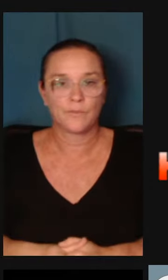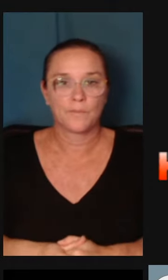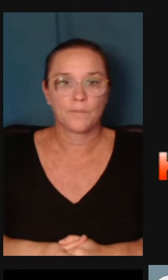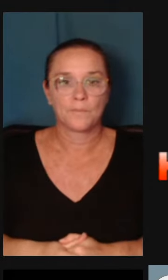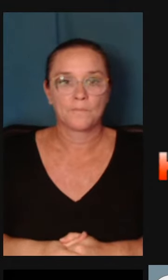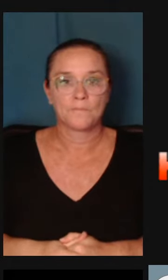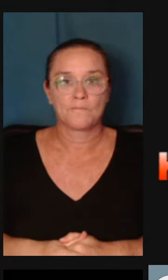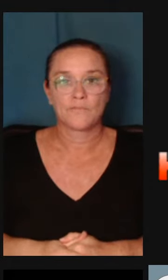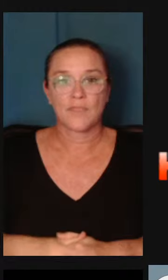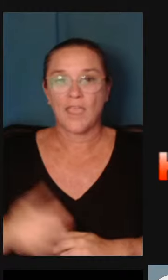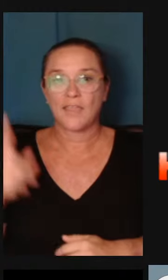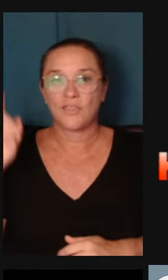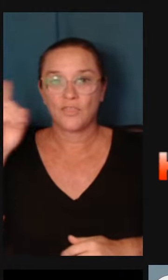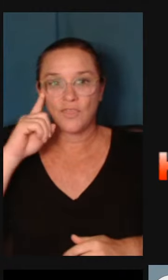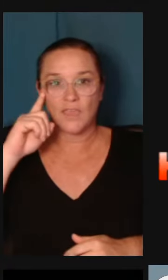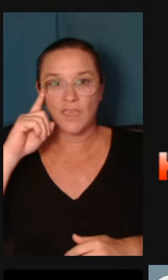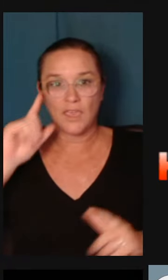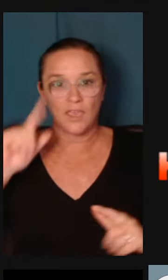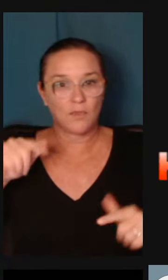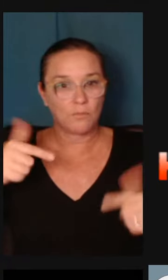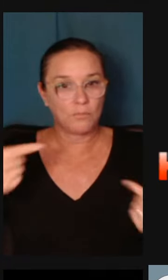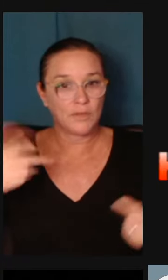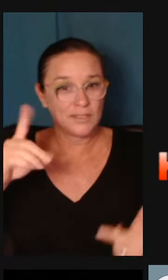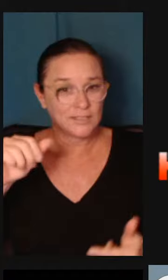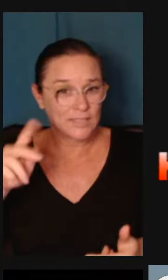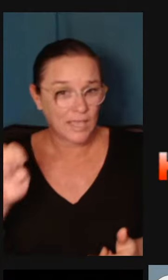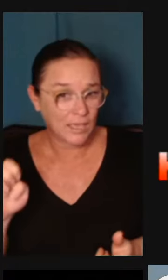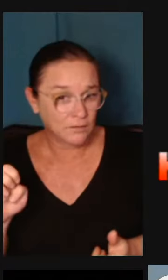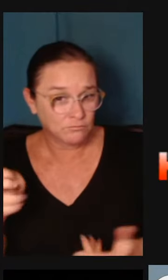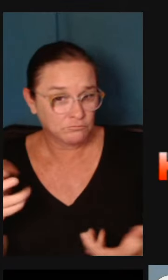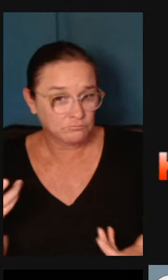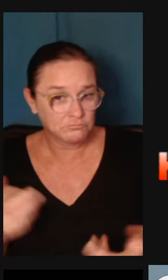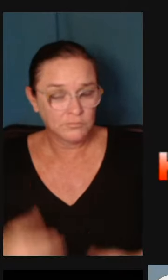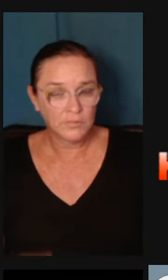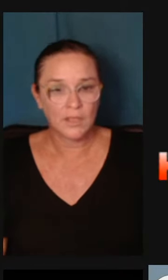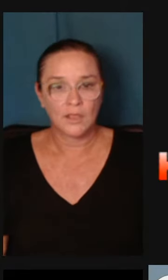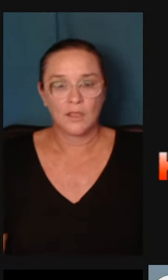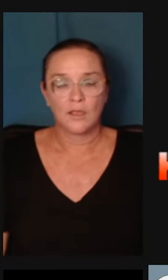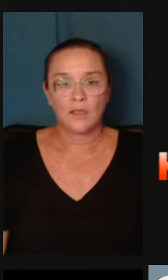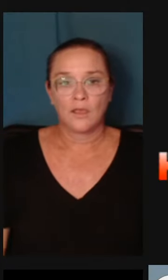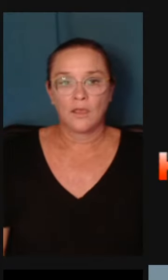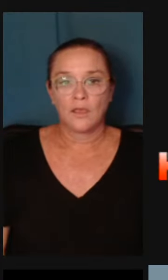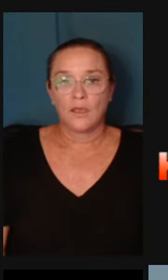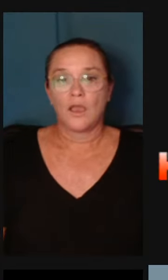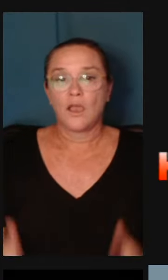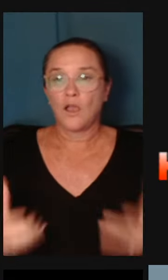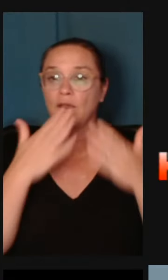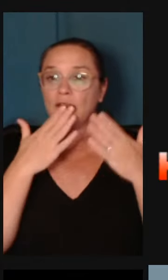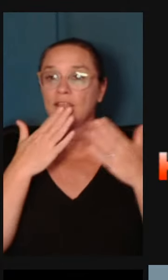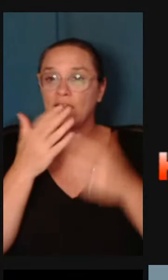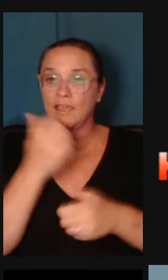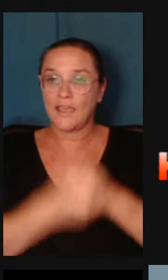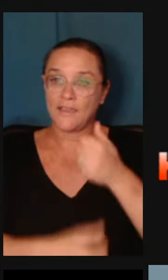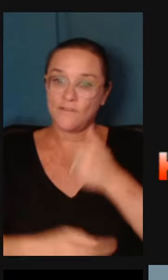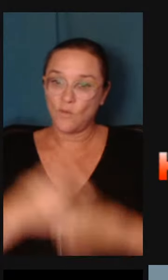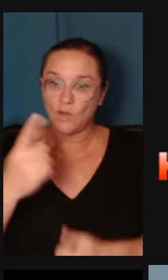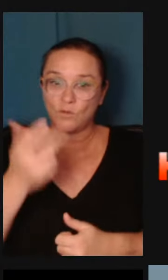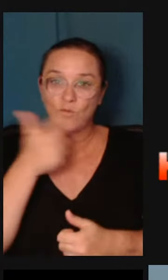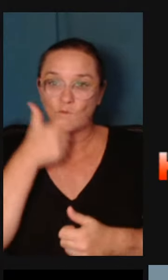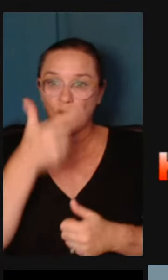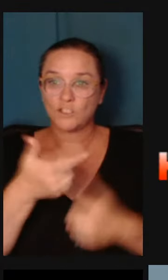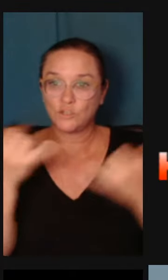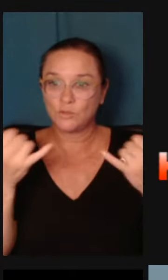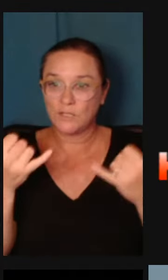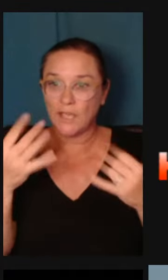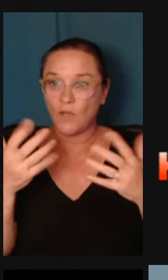Yep. And I think, Dane, do you have anything you want to say? Point. Yeah. I'd like to thank everybody tuned in today, but also like